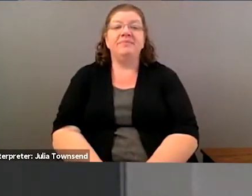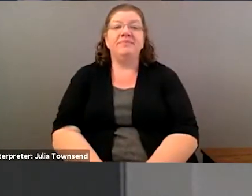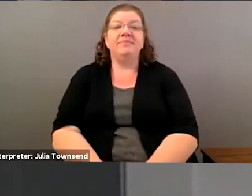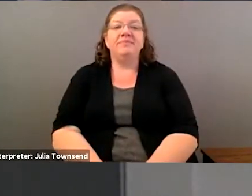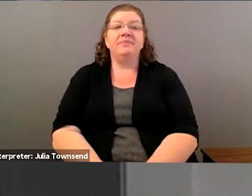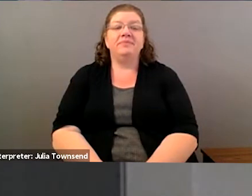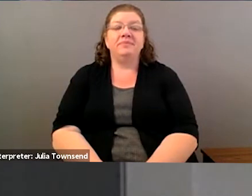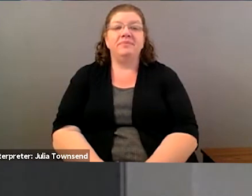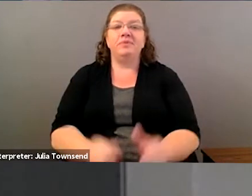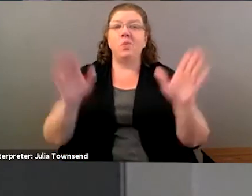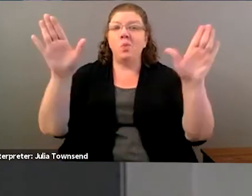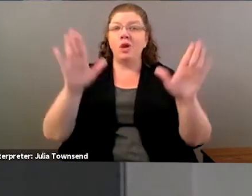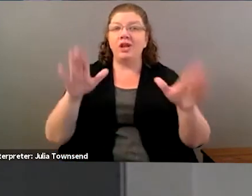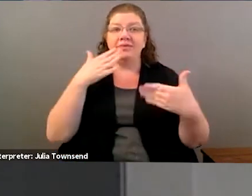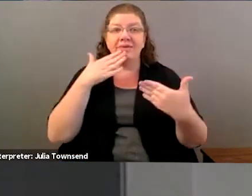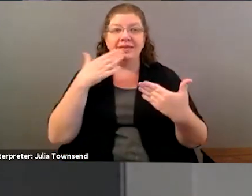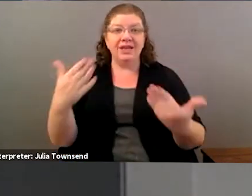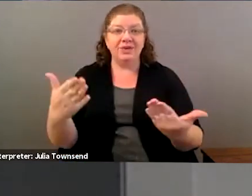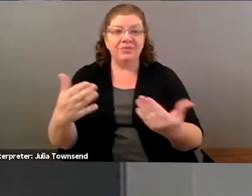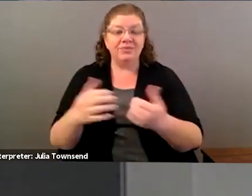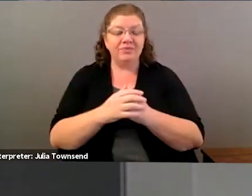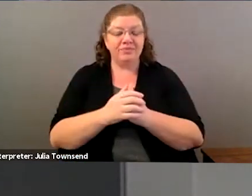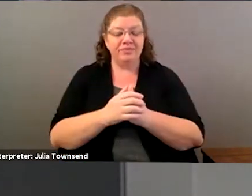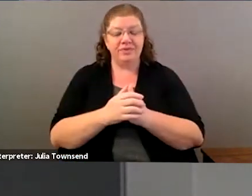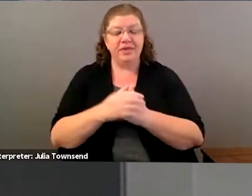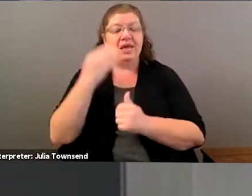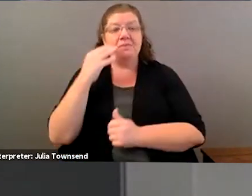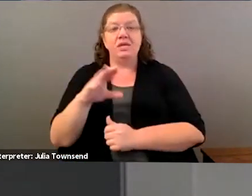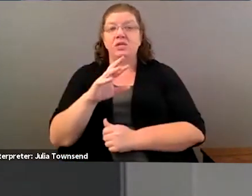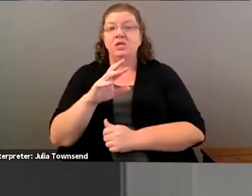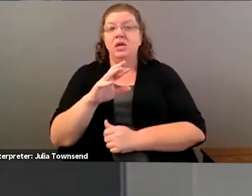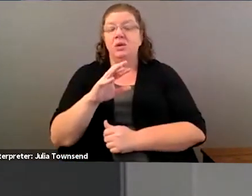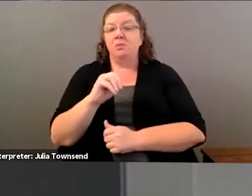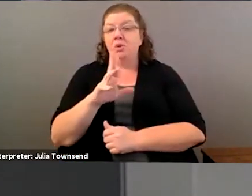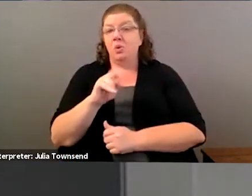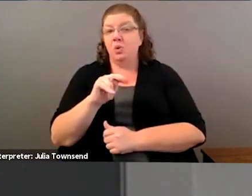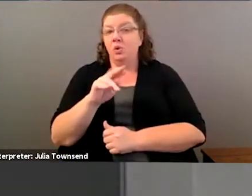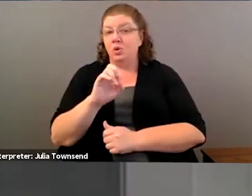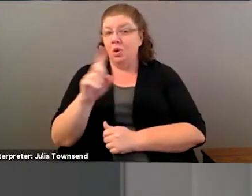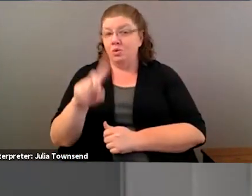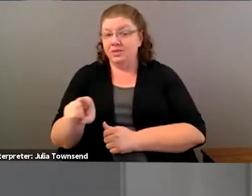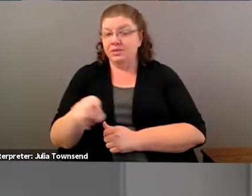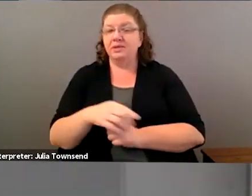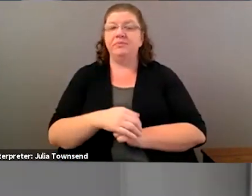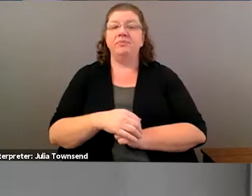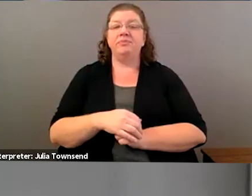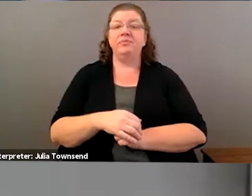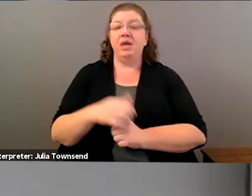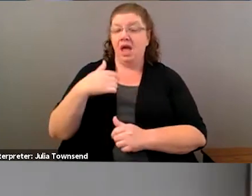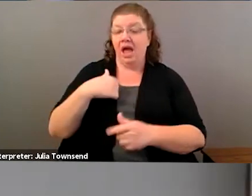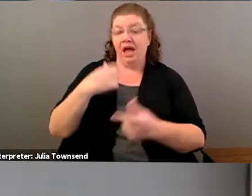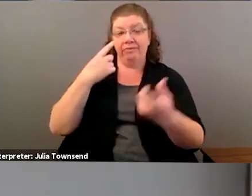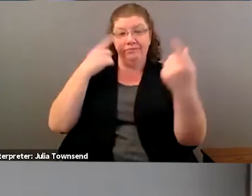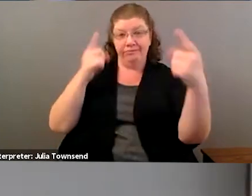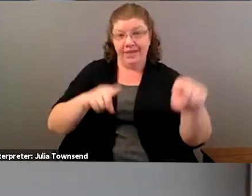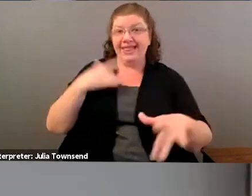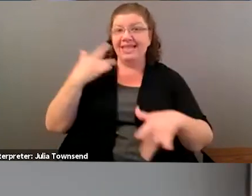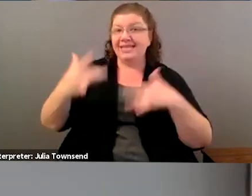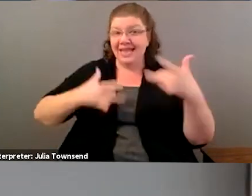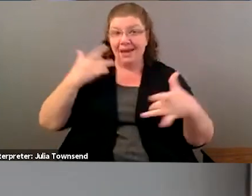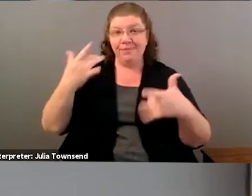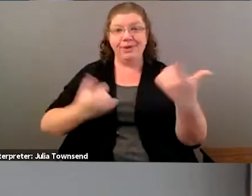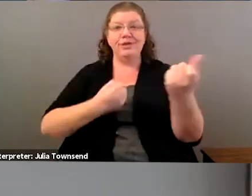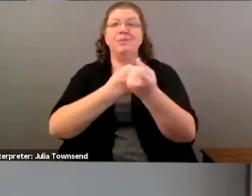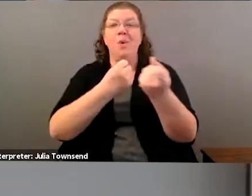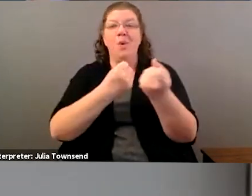Wonderful, thank you. Ms. Munoz. Yes, no, also I share the excitement and support of